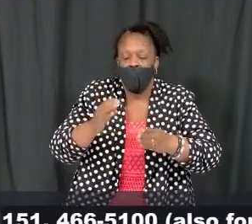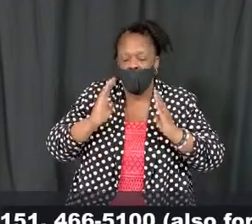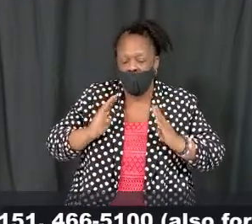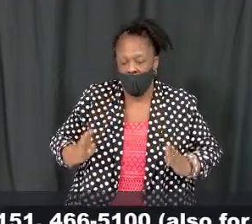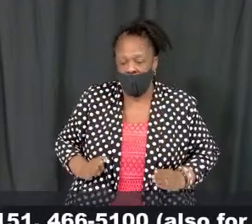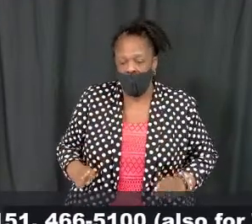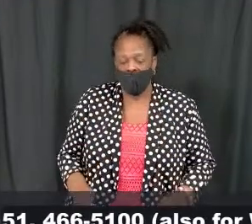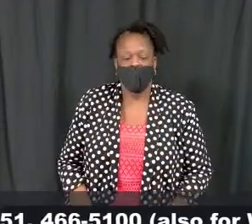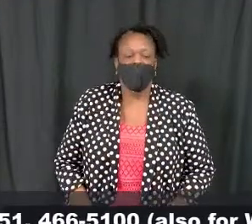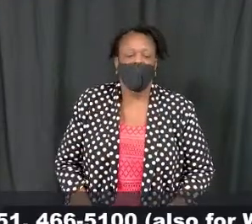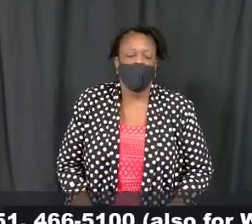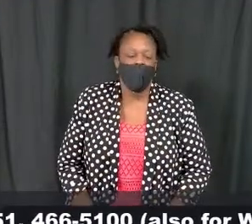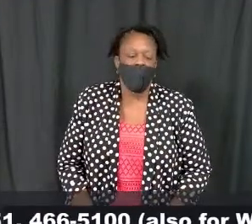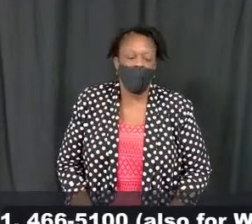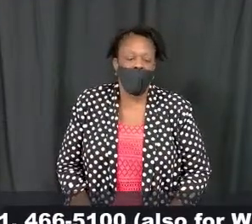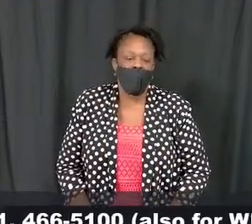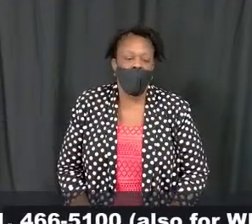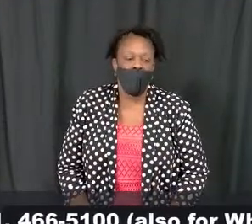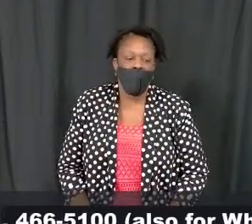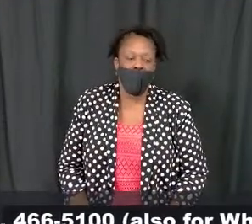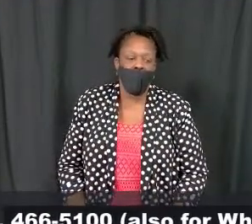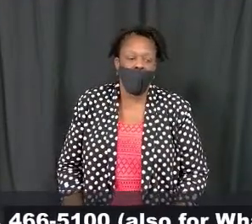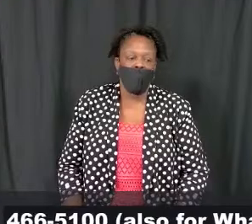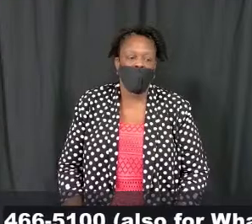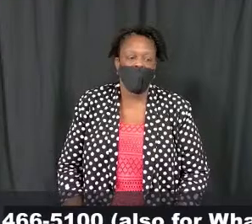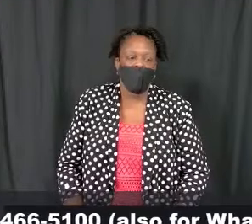Thank you very much, Dr. Wilkinson.